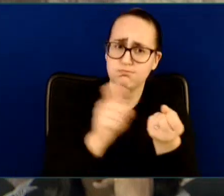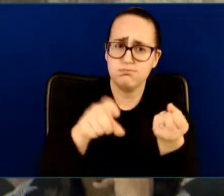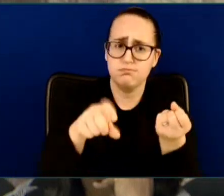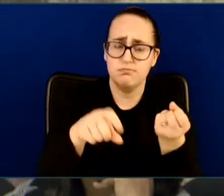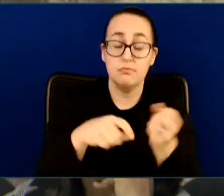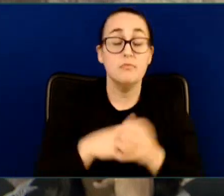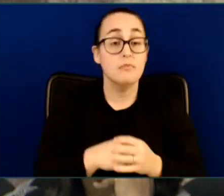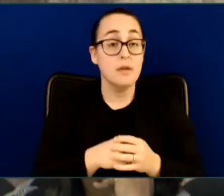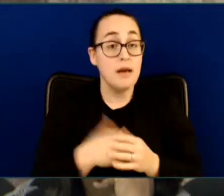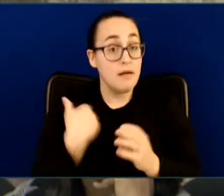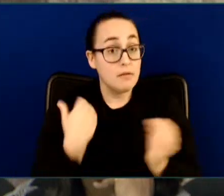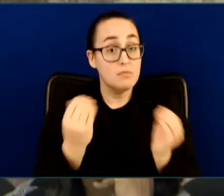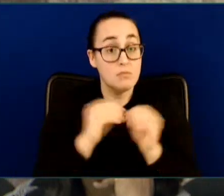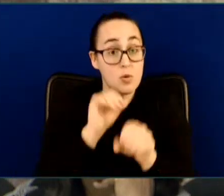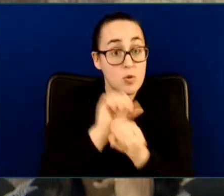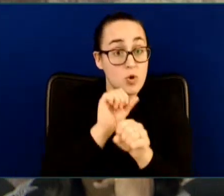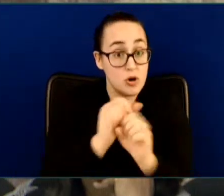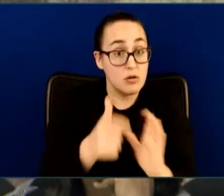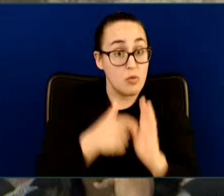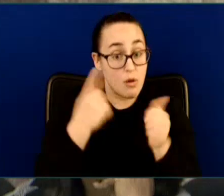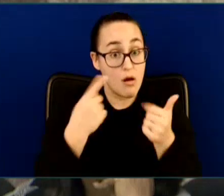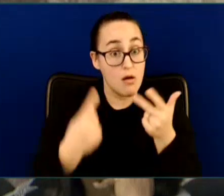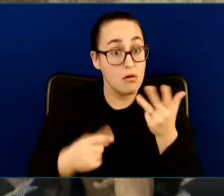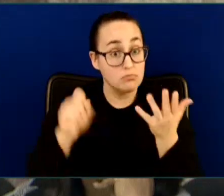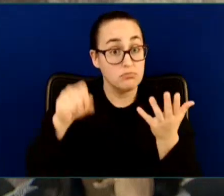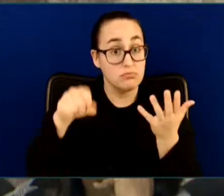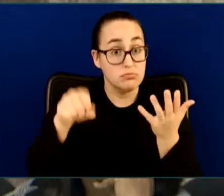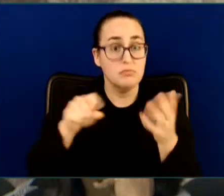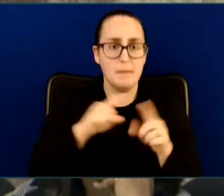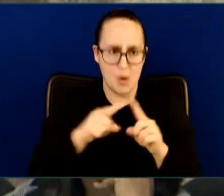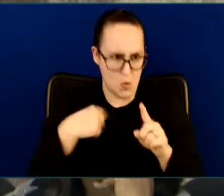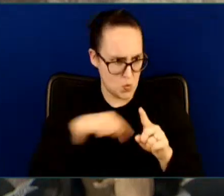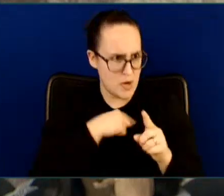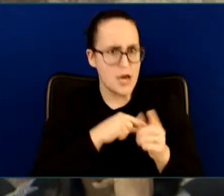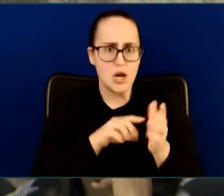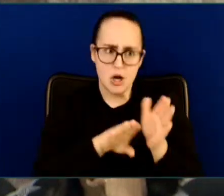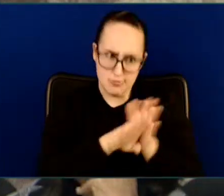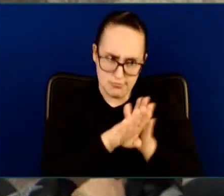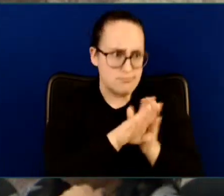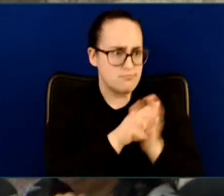building agreements with nations and supporting them in exercising their jurisdiction. Thank you.